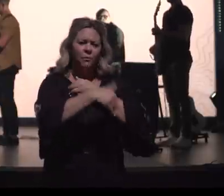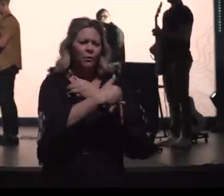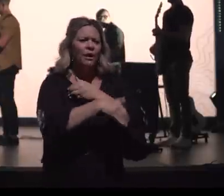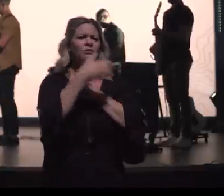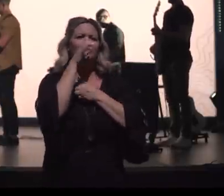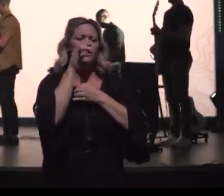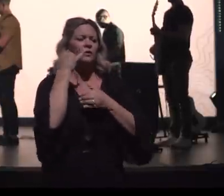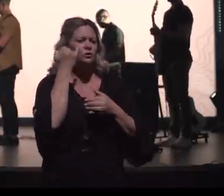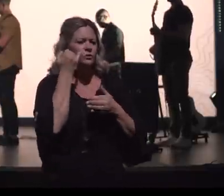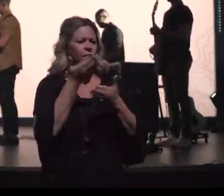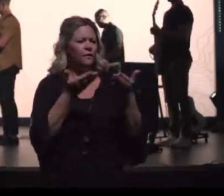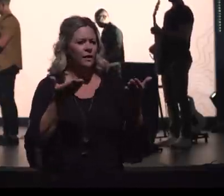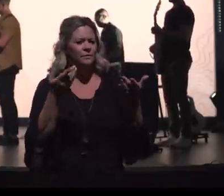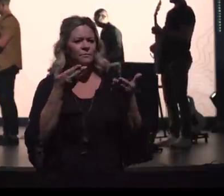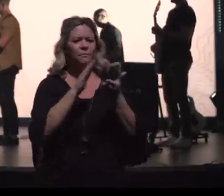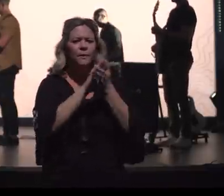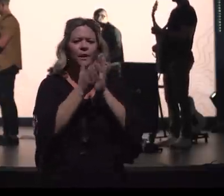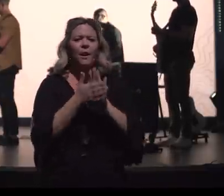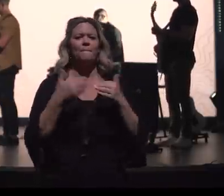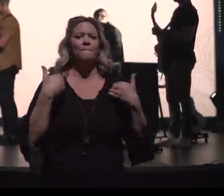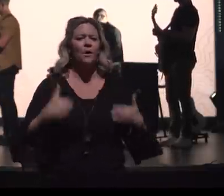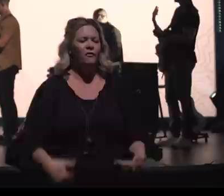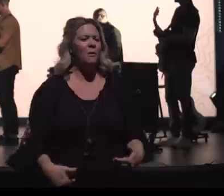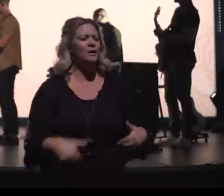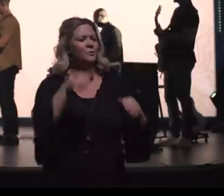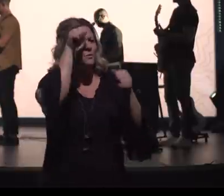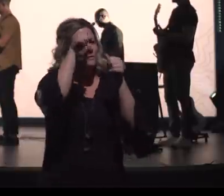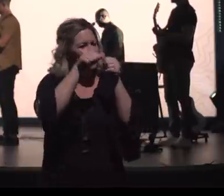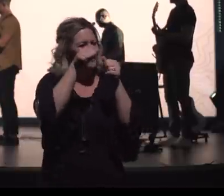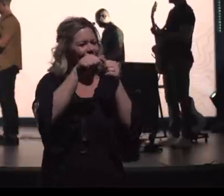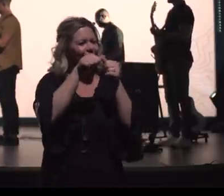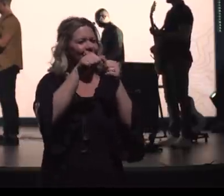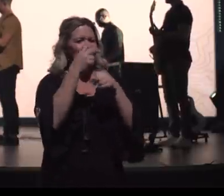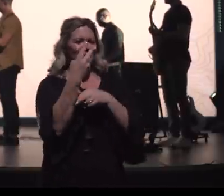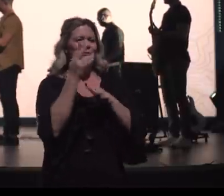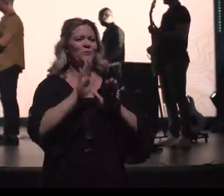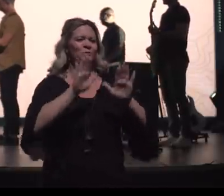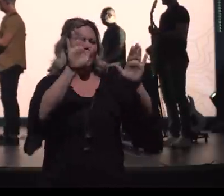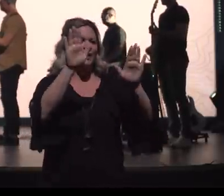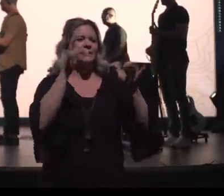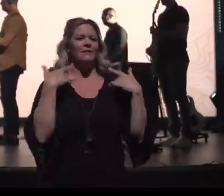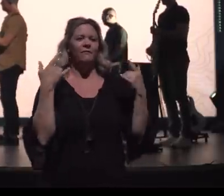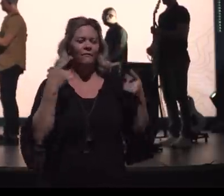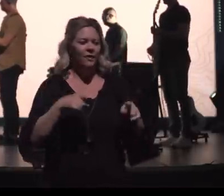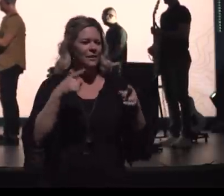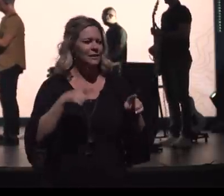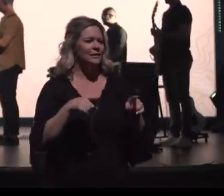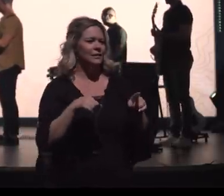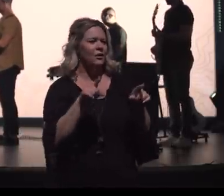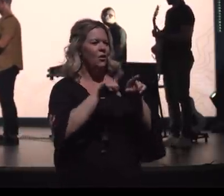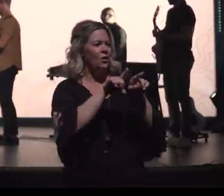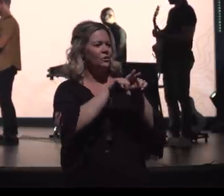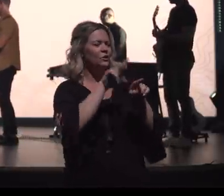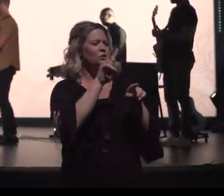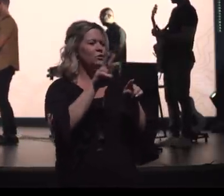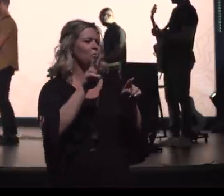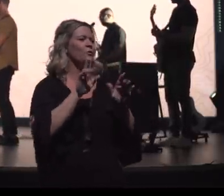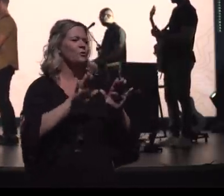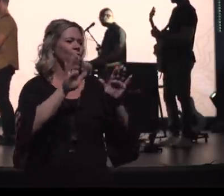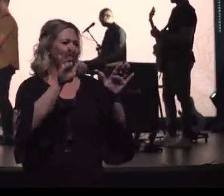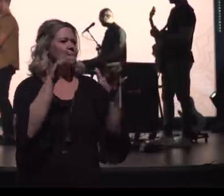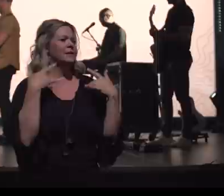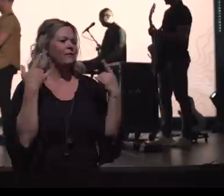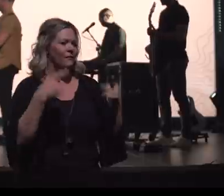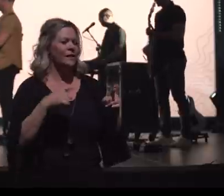juice. As those things become part of our bodies, it's a reminder that those two greatest events are also the two greatest